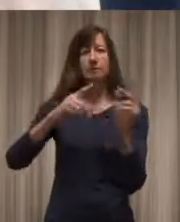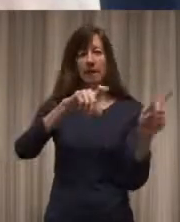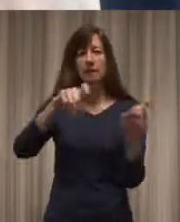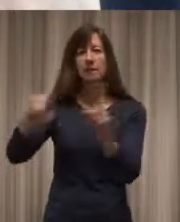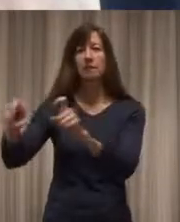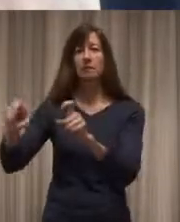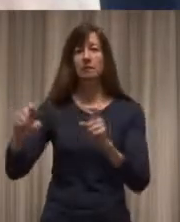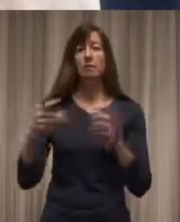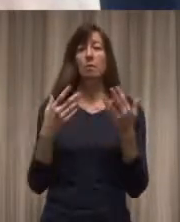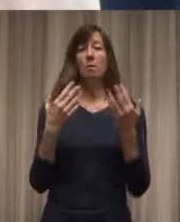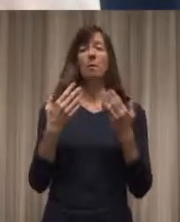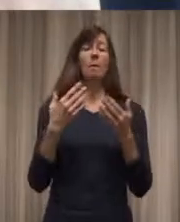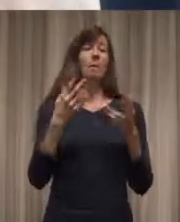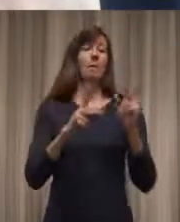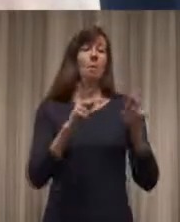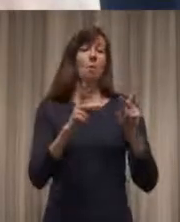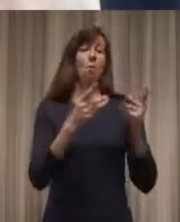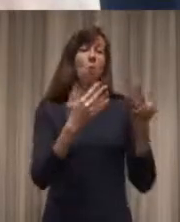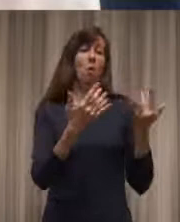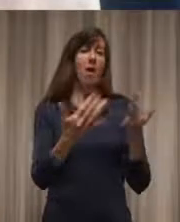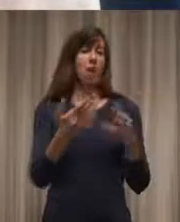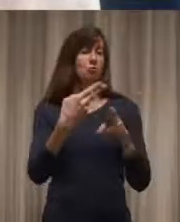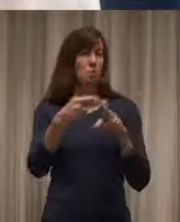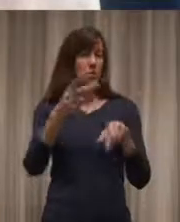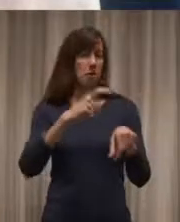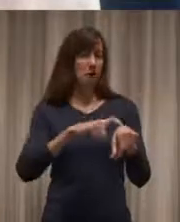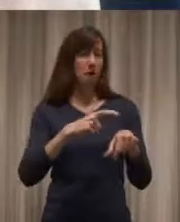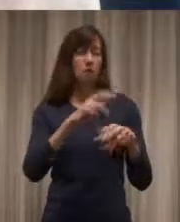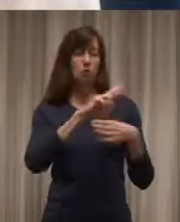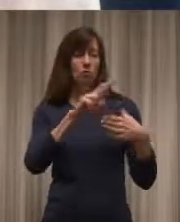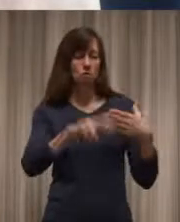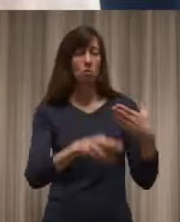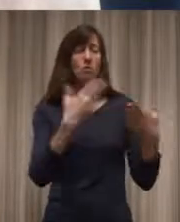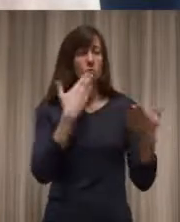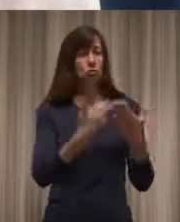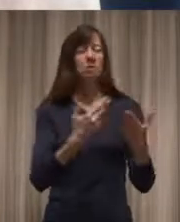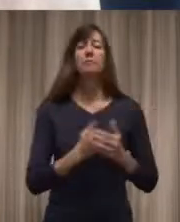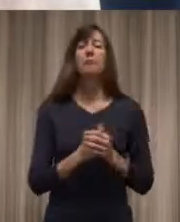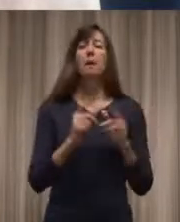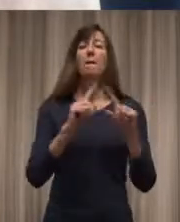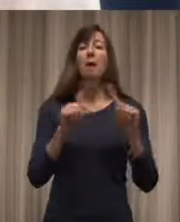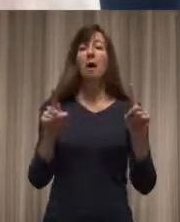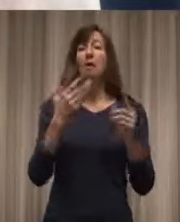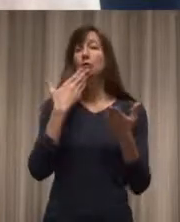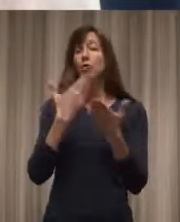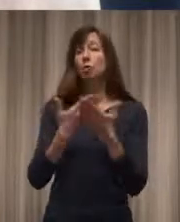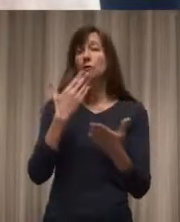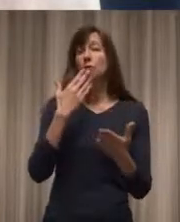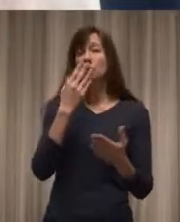results. The overwhelmingly positive news is that the vast majority of folks have recovered,